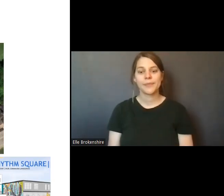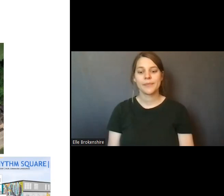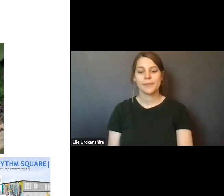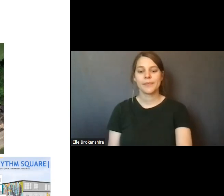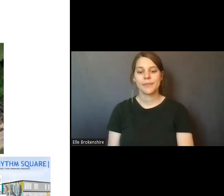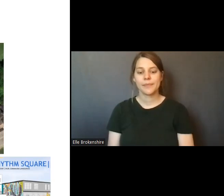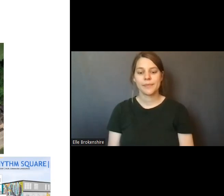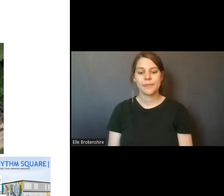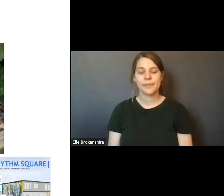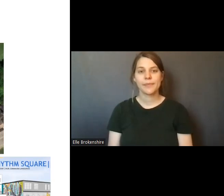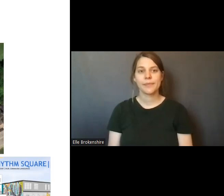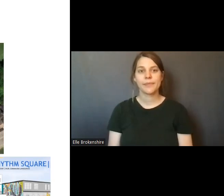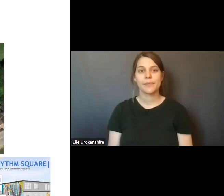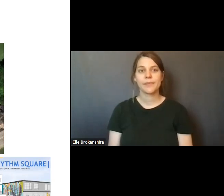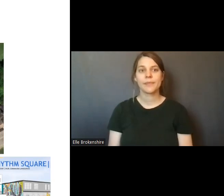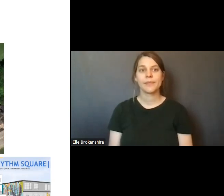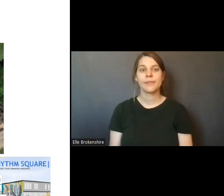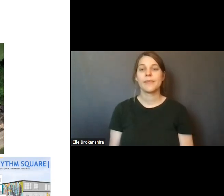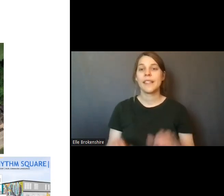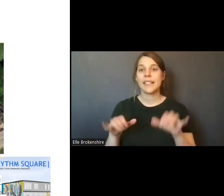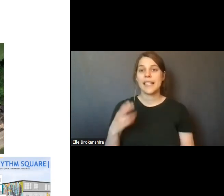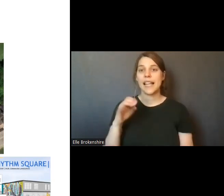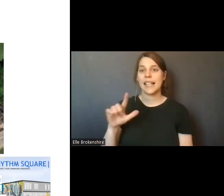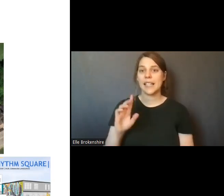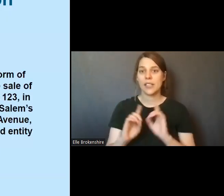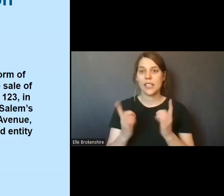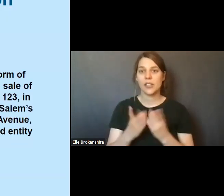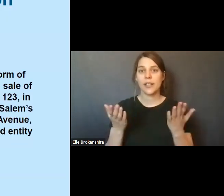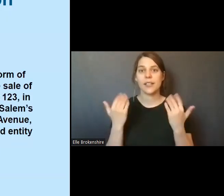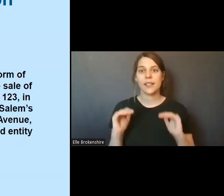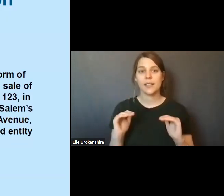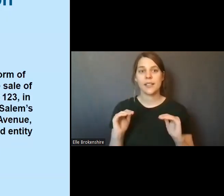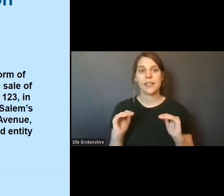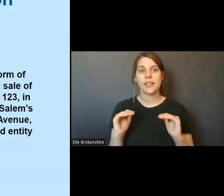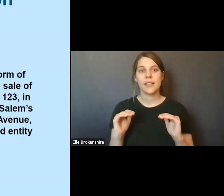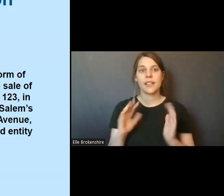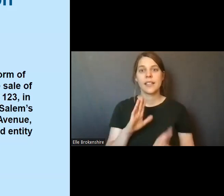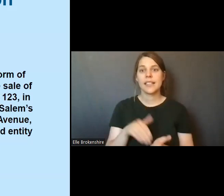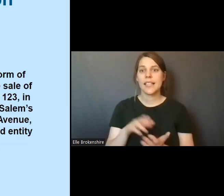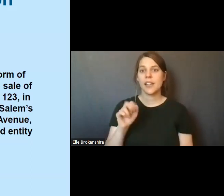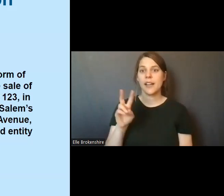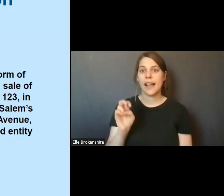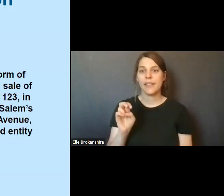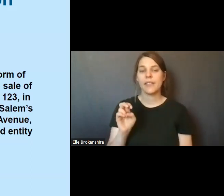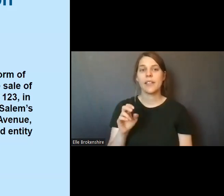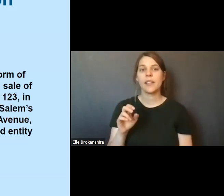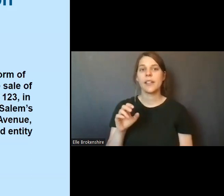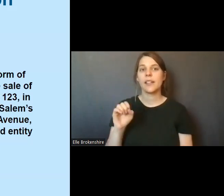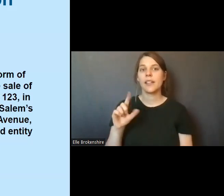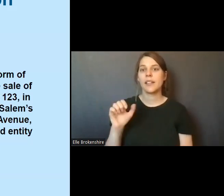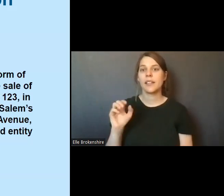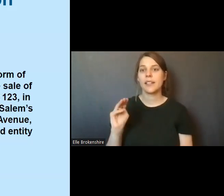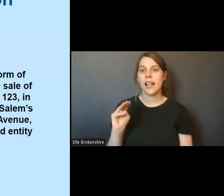Staying in the Hill District, the next item on the agenda is on Center Avenue, and it's Salem's Market and